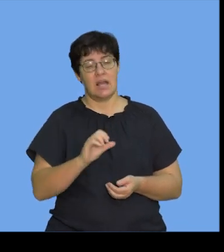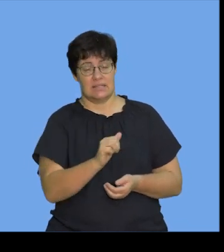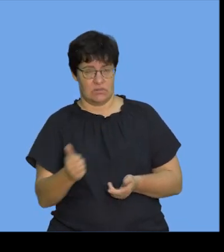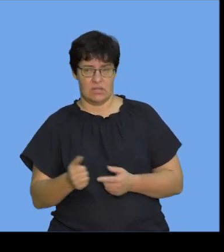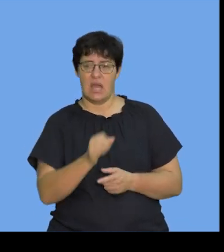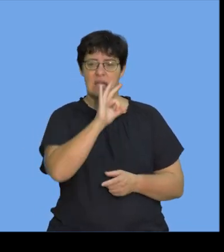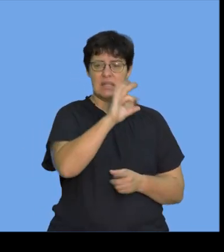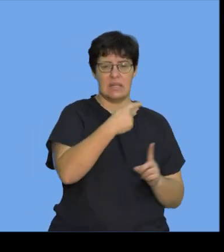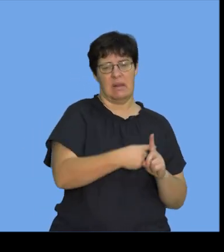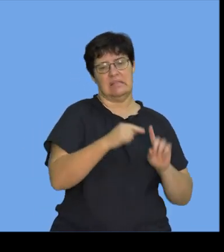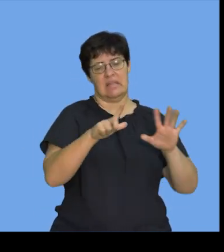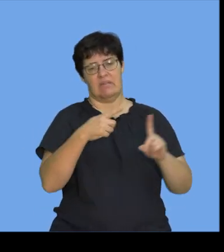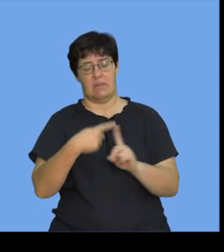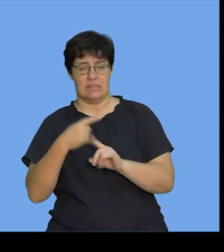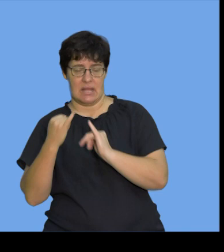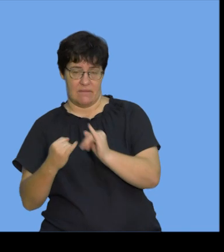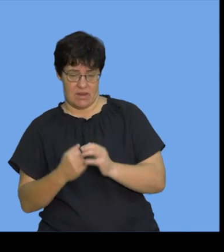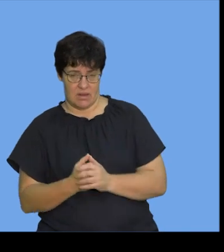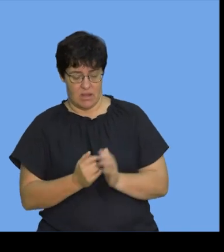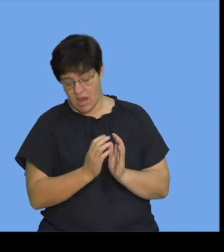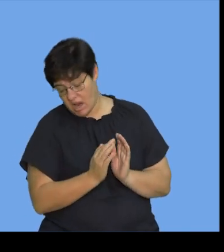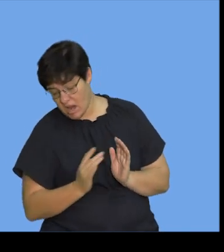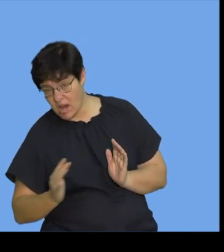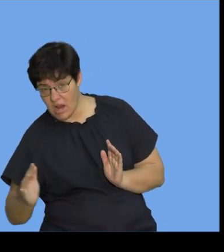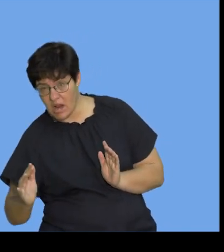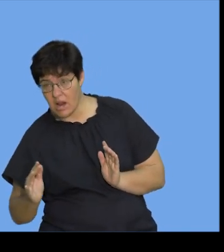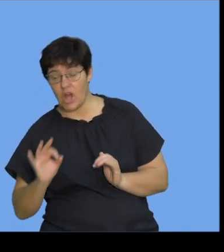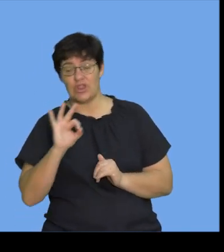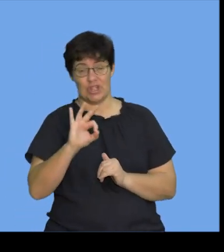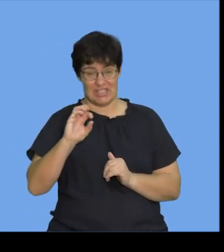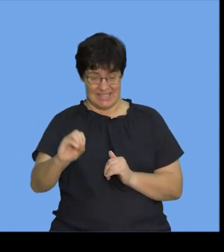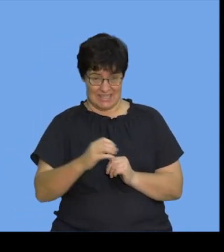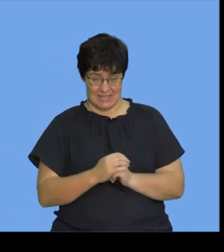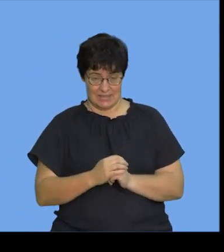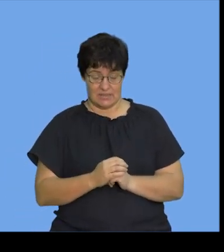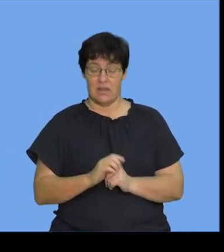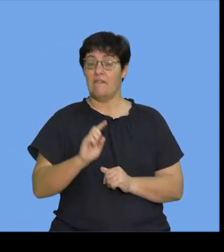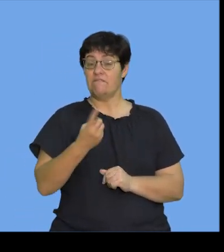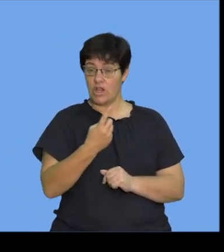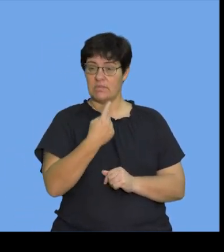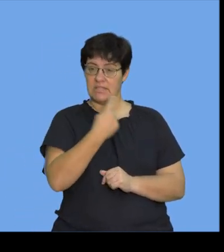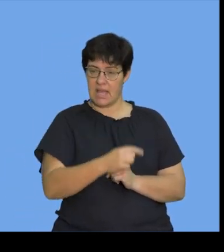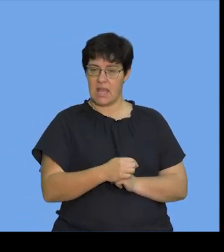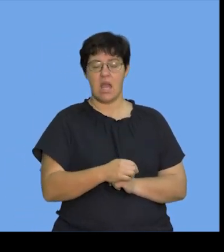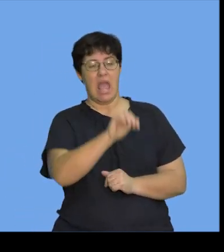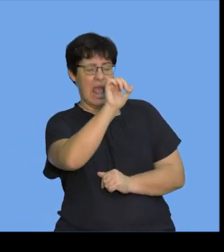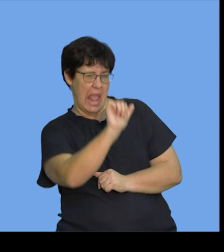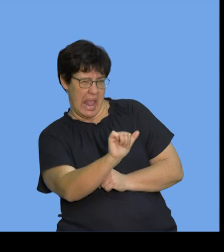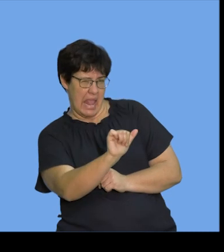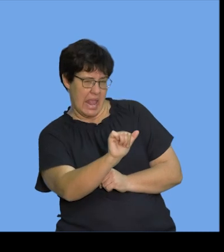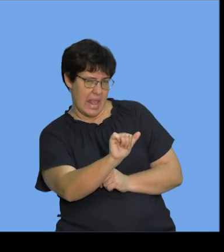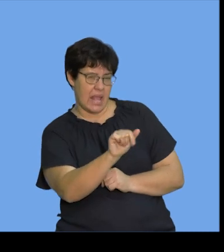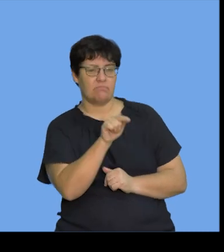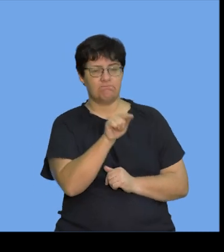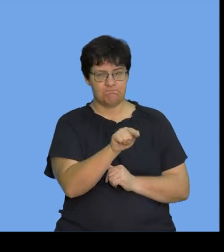7 plus 11, up until 30 terms. So firstly, I will say my A value will then